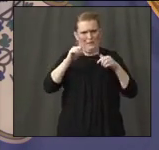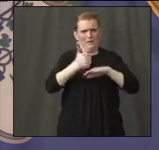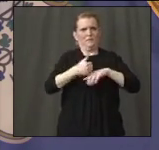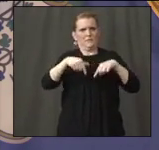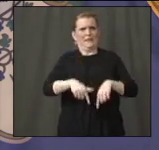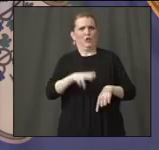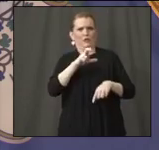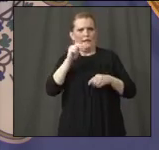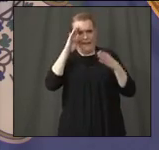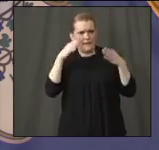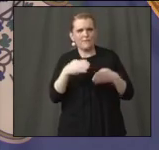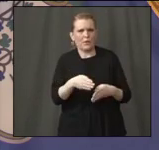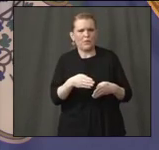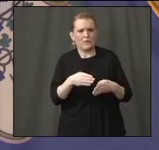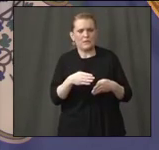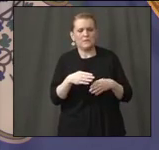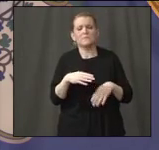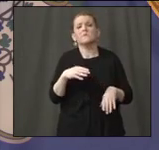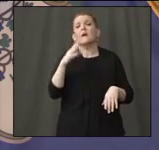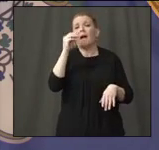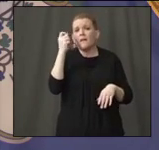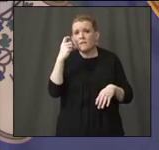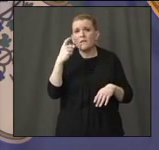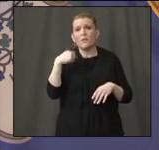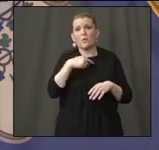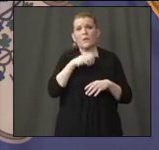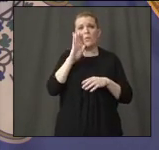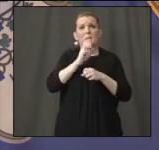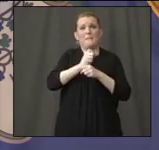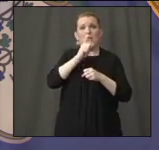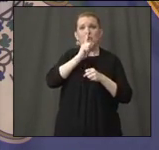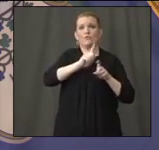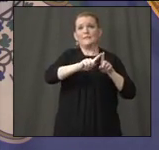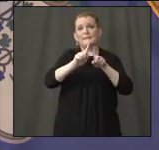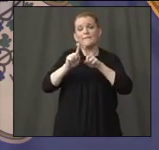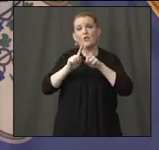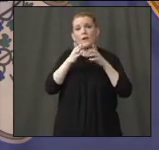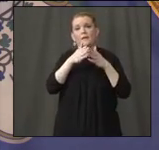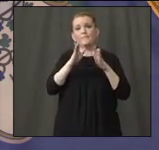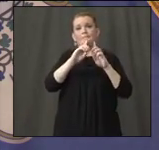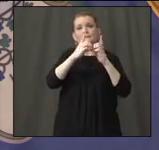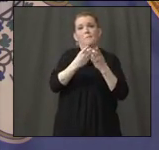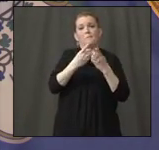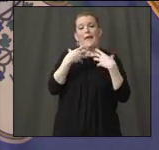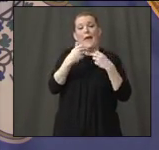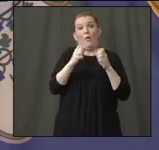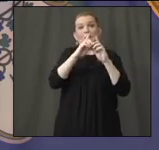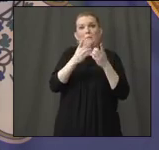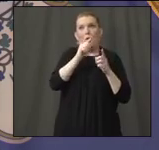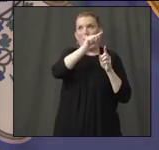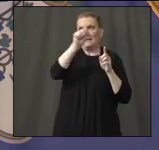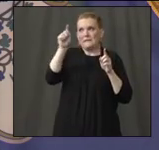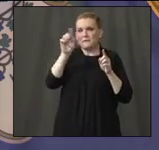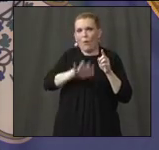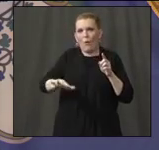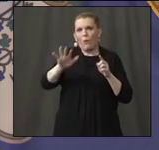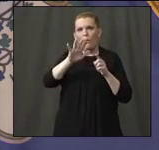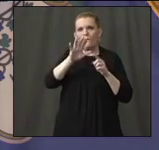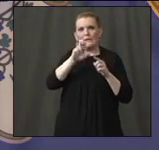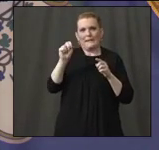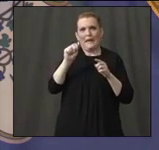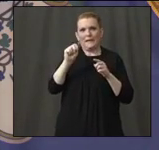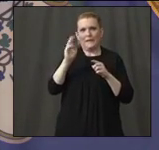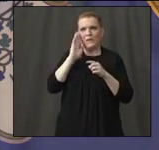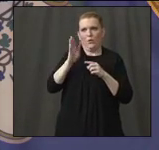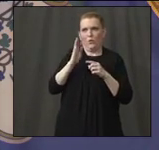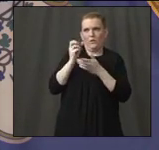our different local health departments spread across the state of Connecticut, just like they're doing in New Haven right now. Many of those people are